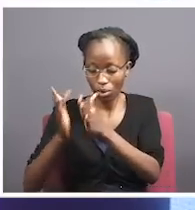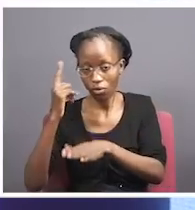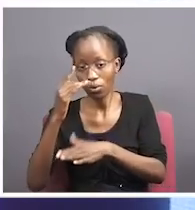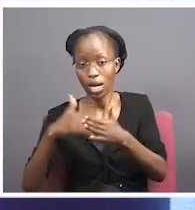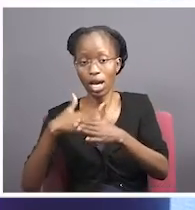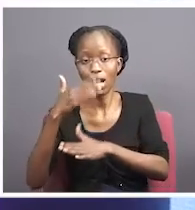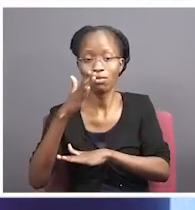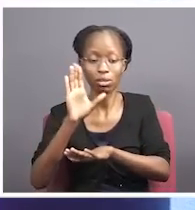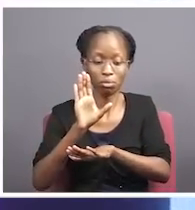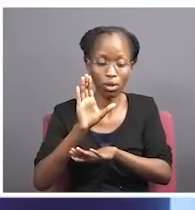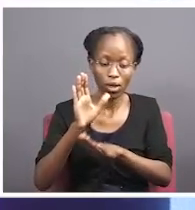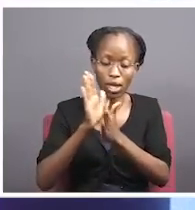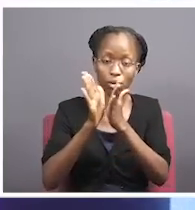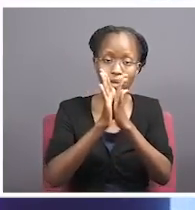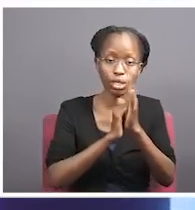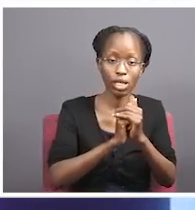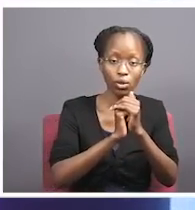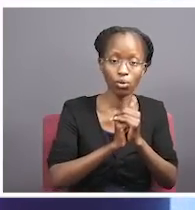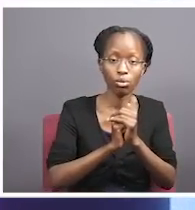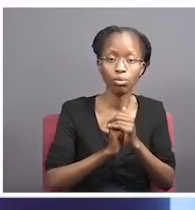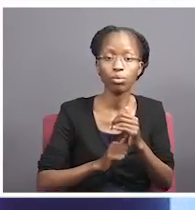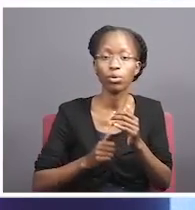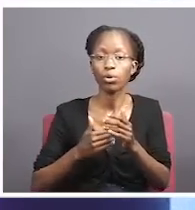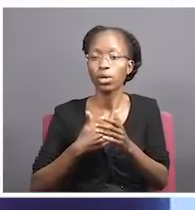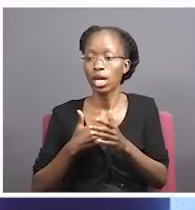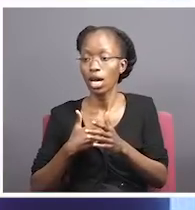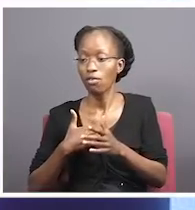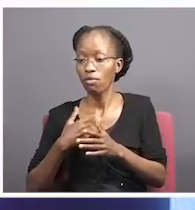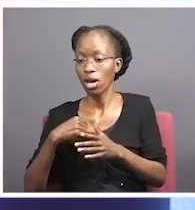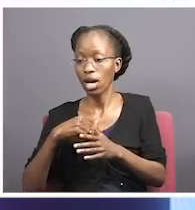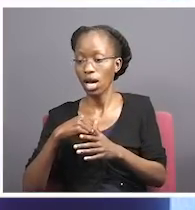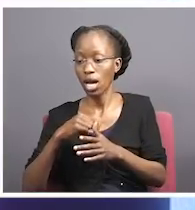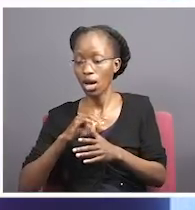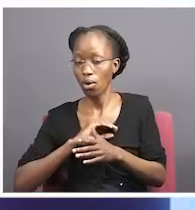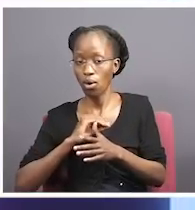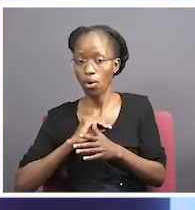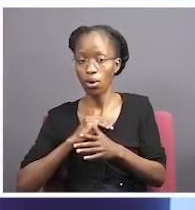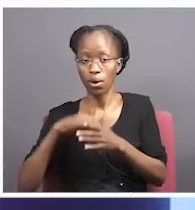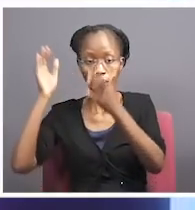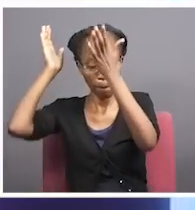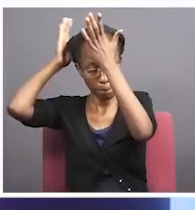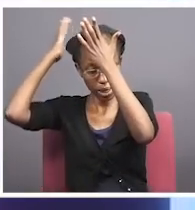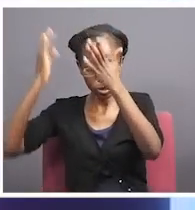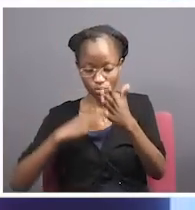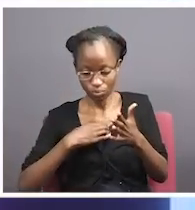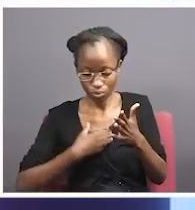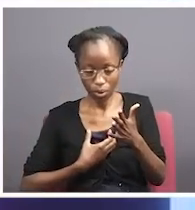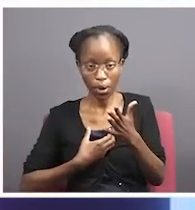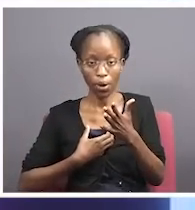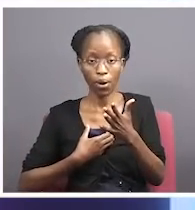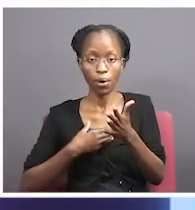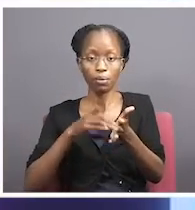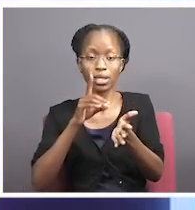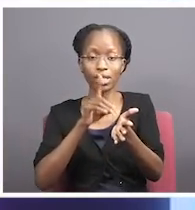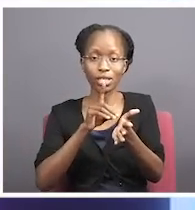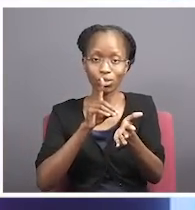for you. And after the praise and worship service time, we will have our very own Bishop Emeritus II,